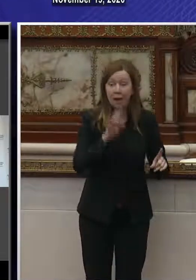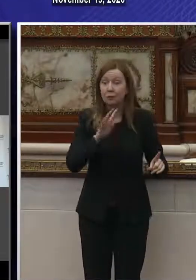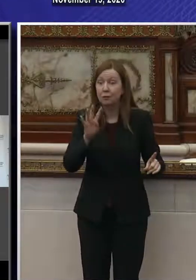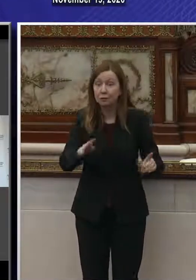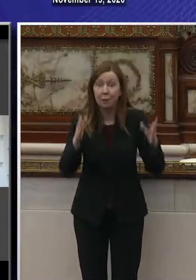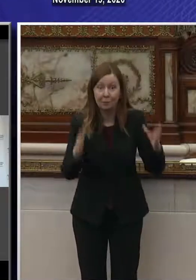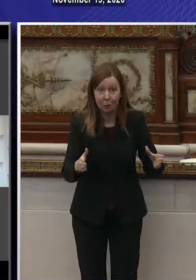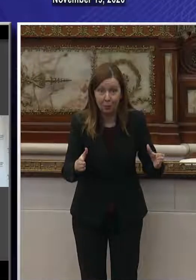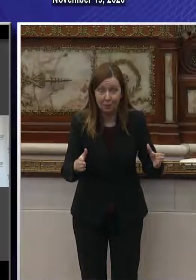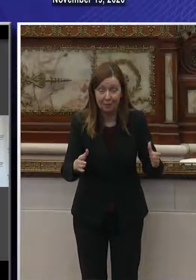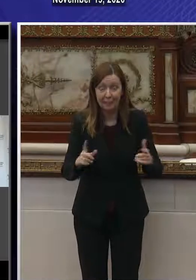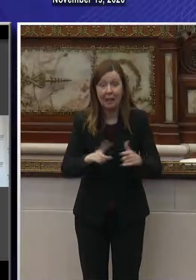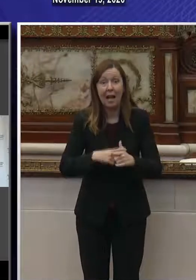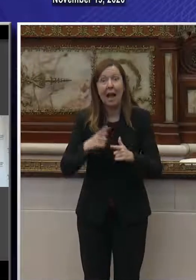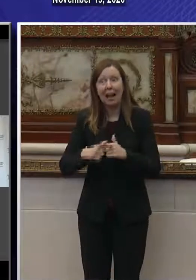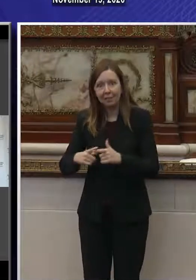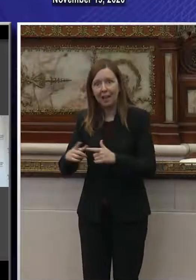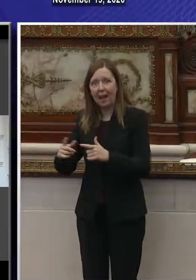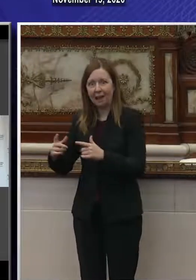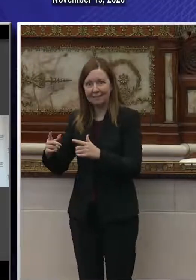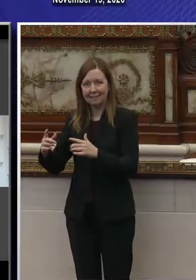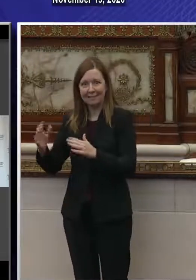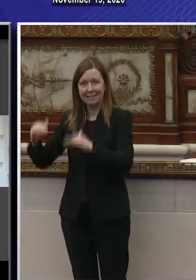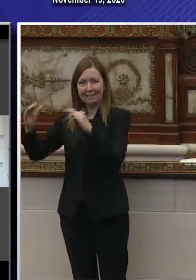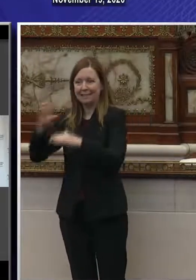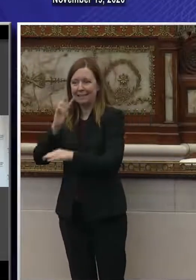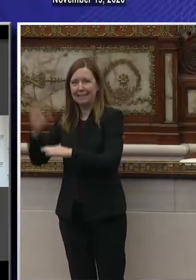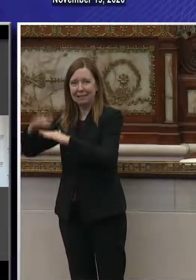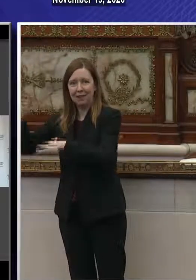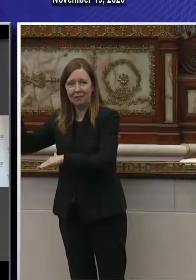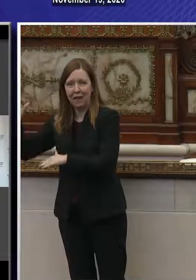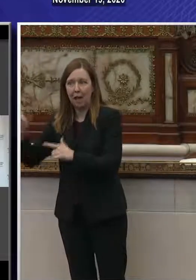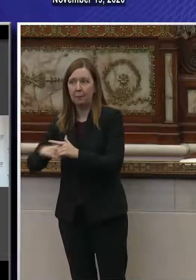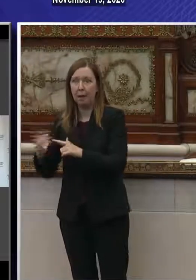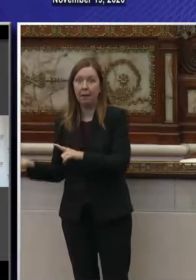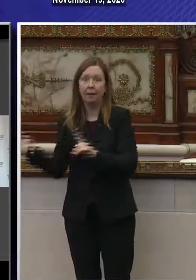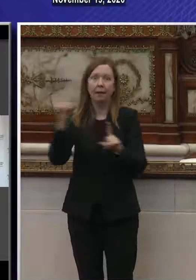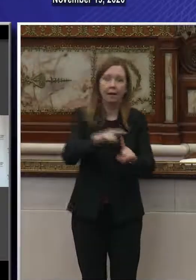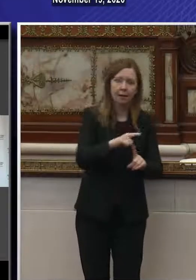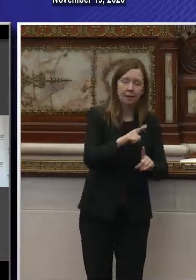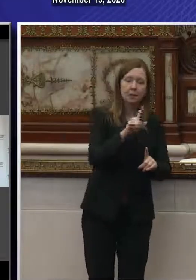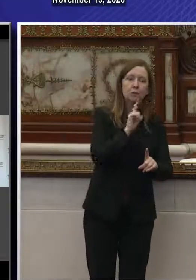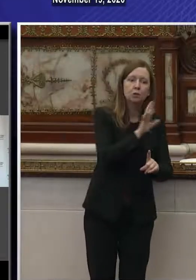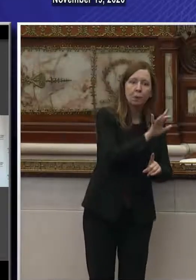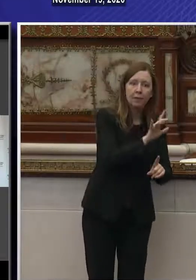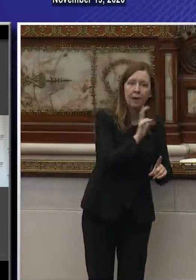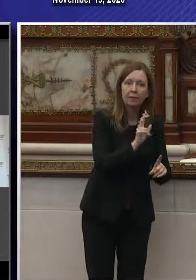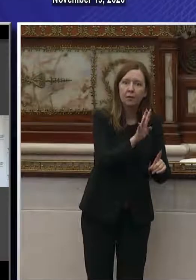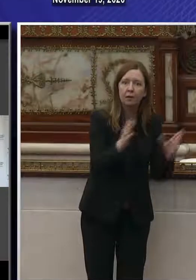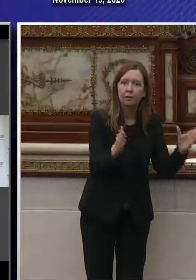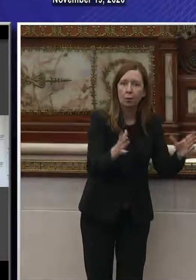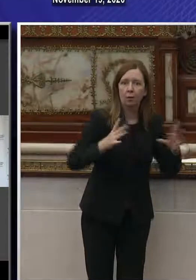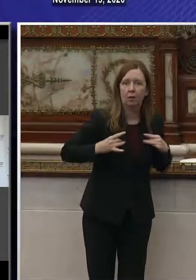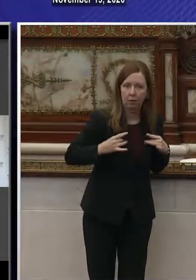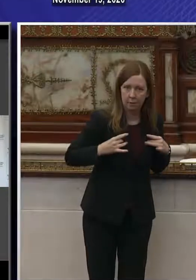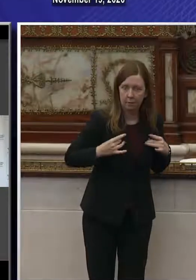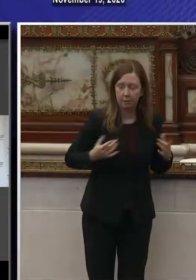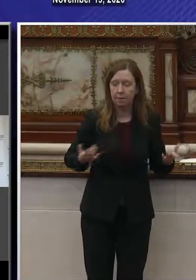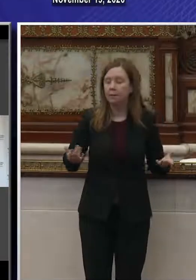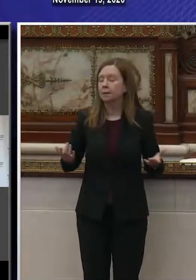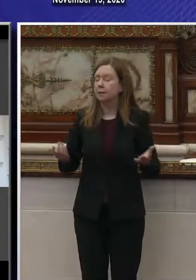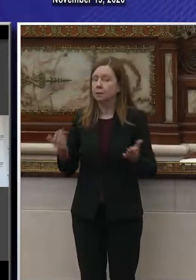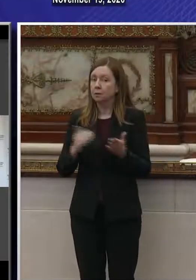And then we get into the 65 and up. And then we go back to the 25 to 34. So again,